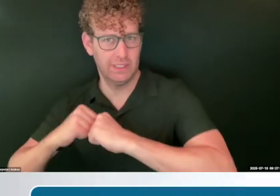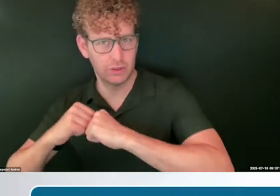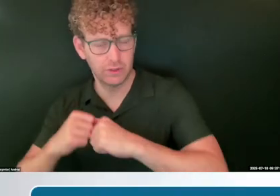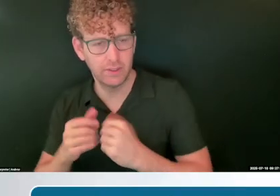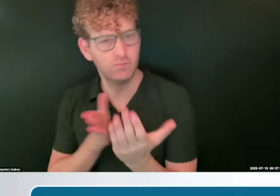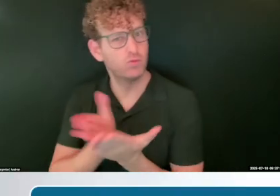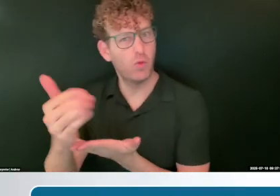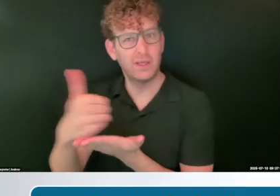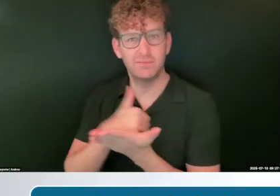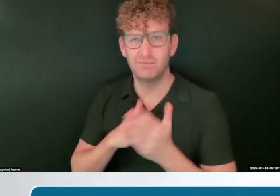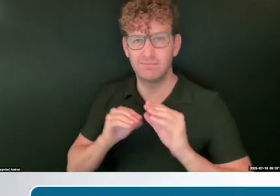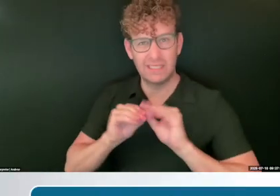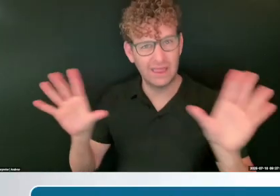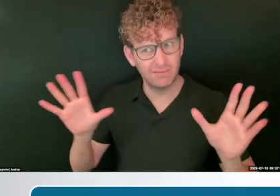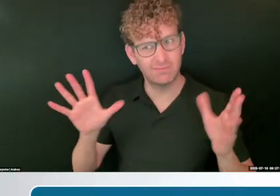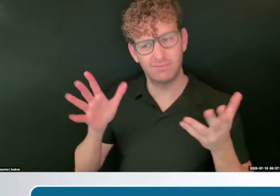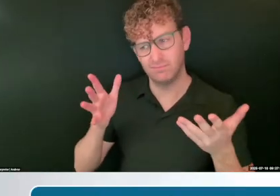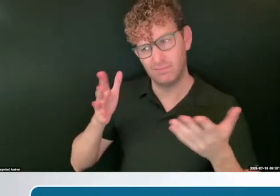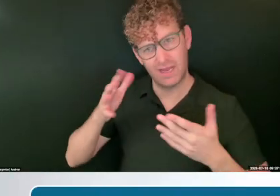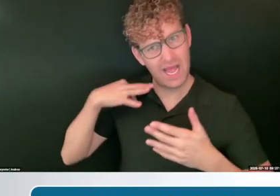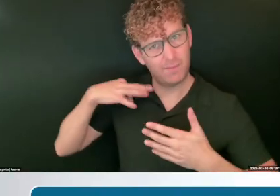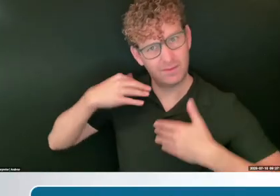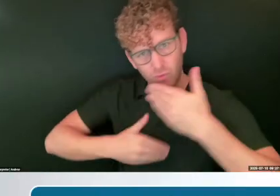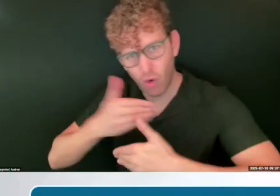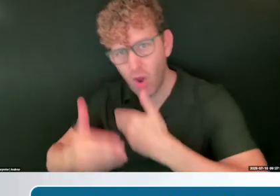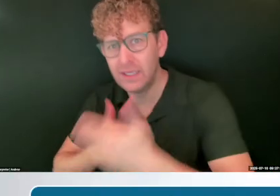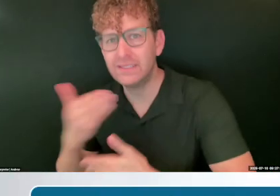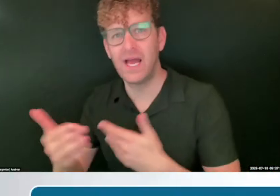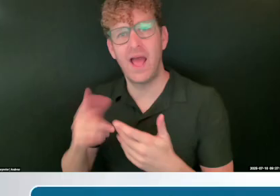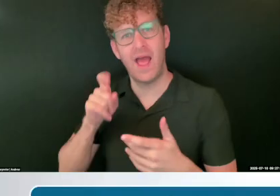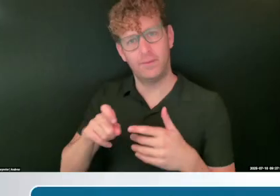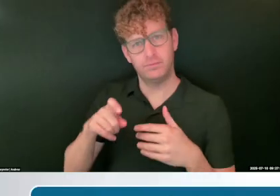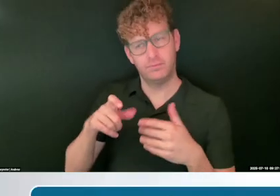access to communities and individuals who need it the most.